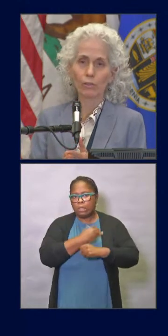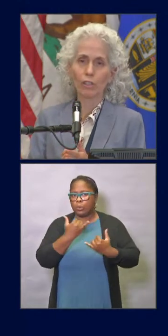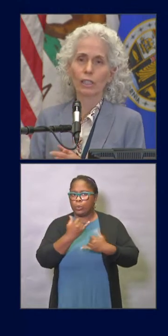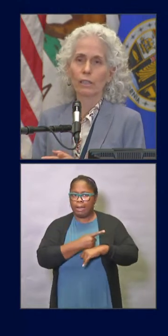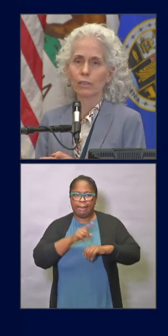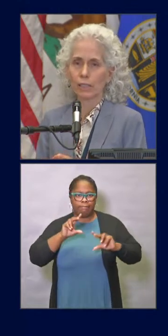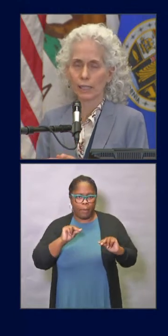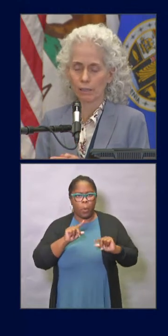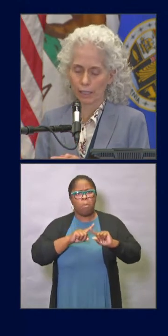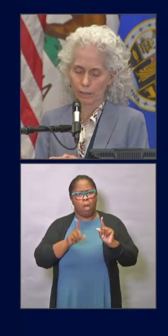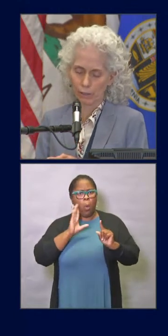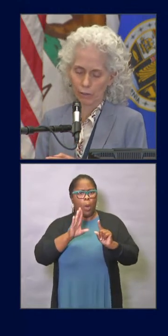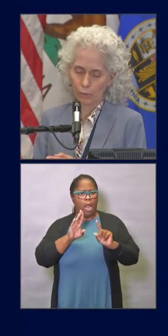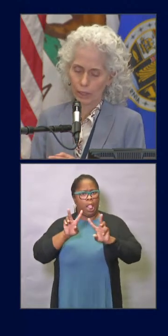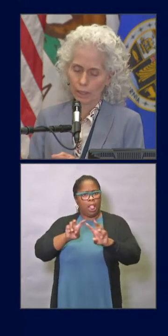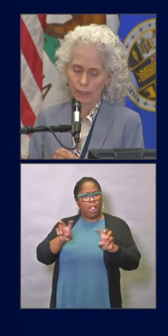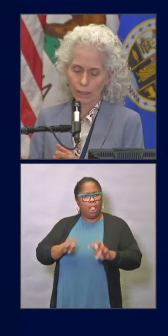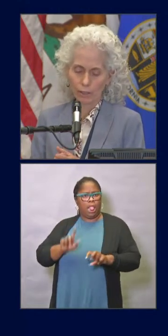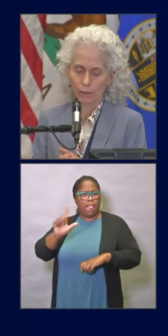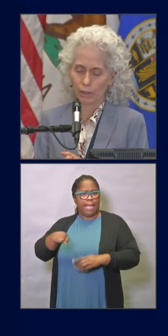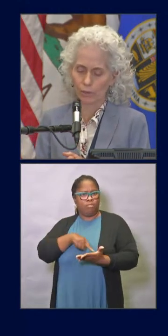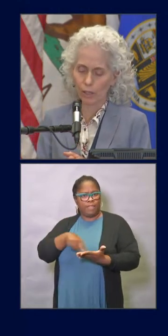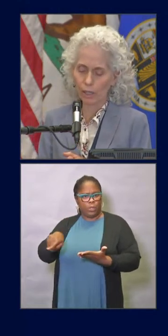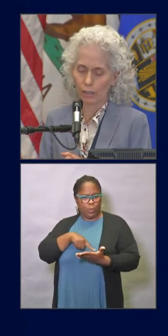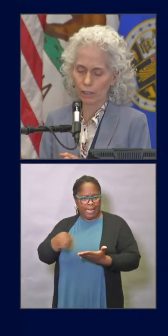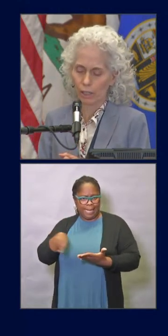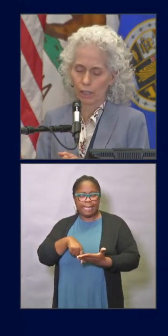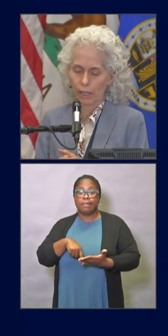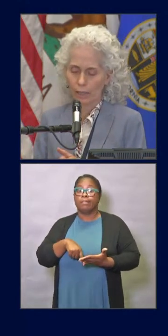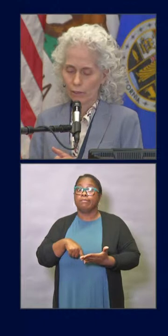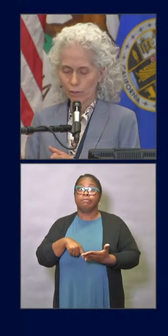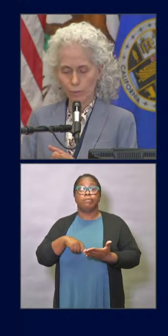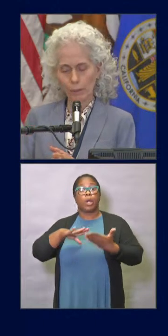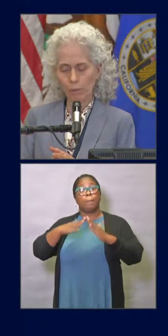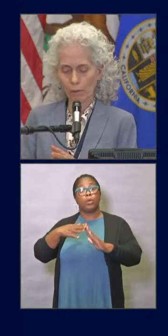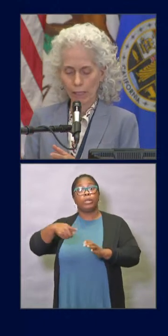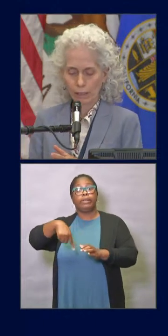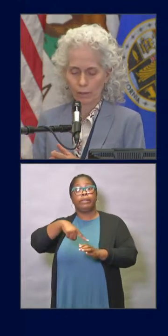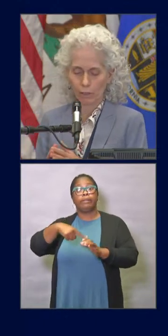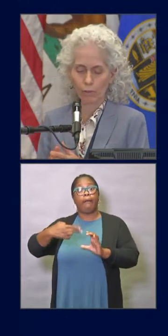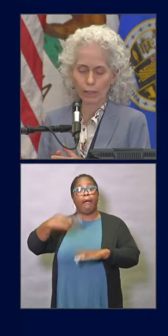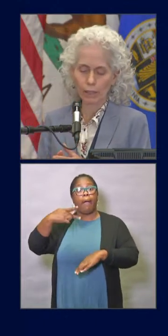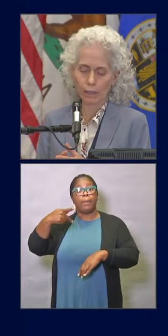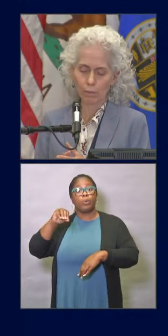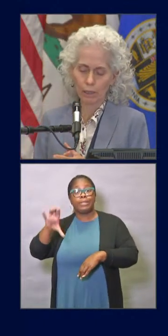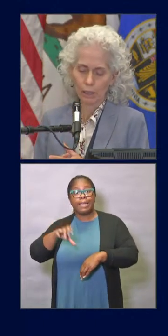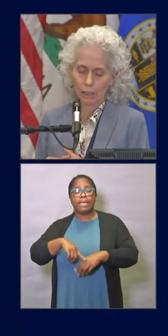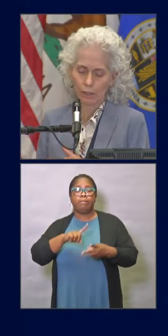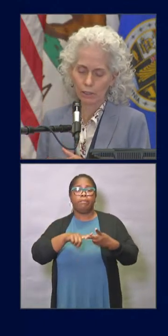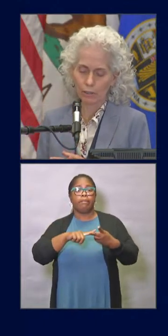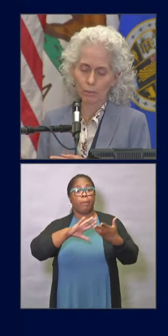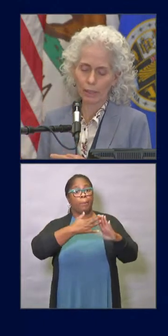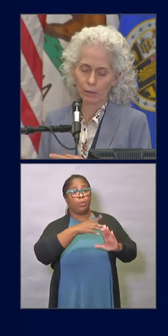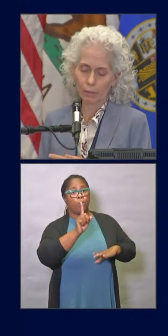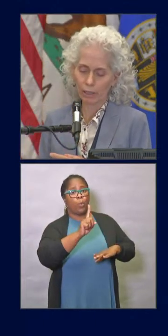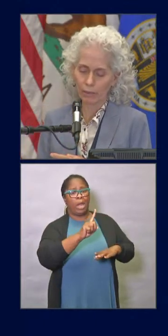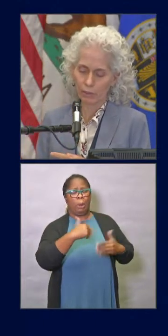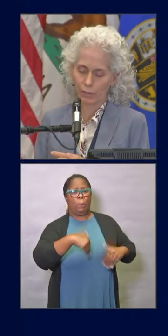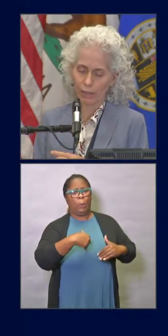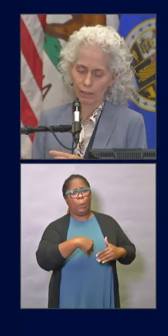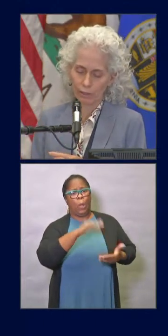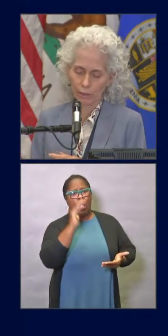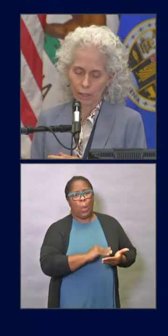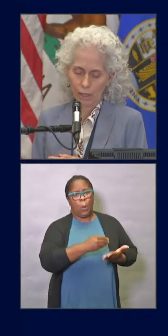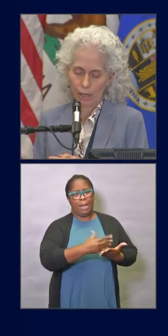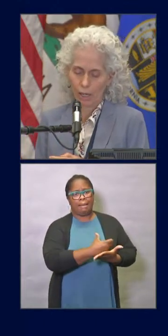but we will look at this data later this week, that our communities of color and those people that are low income continue to bear the brunt